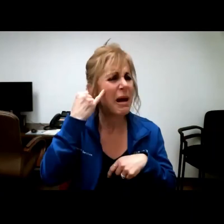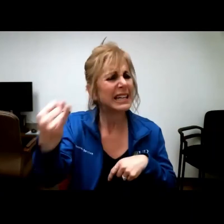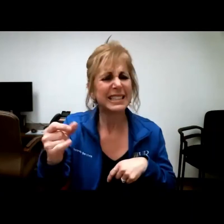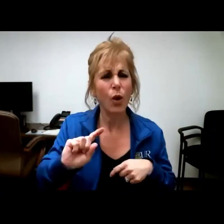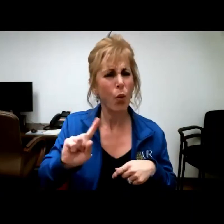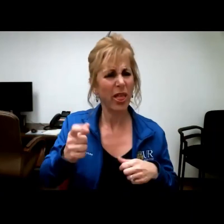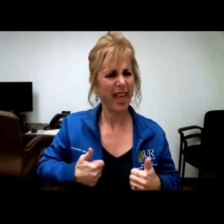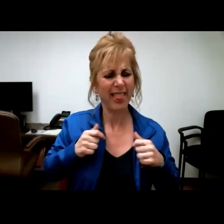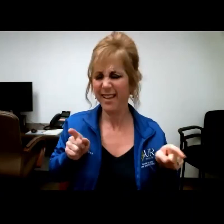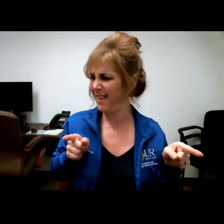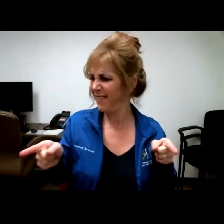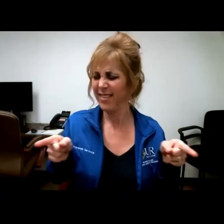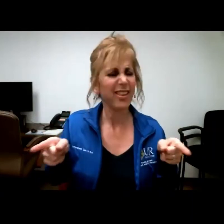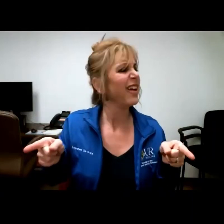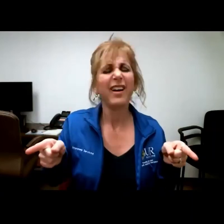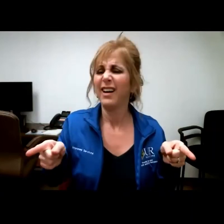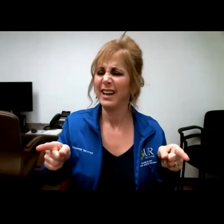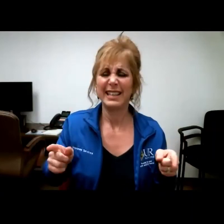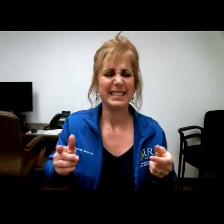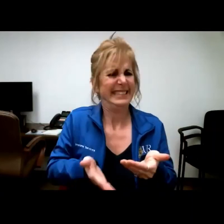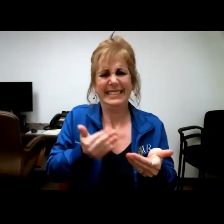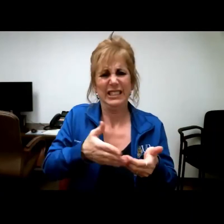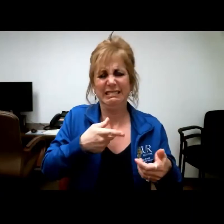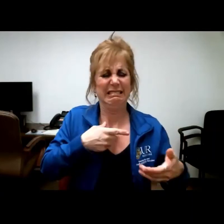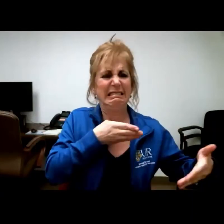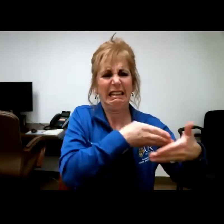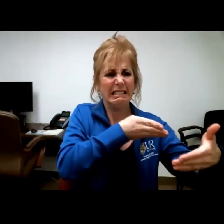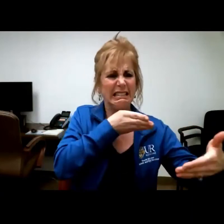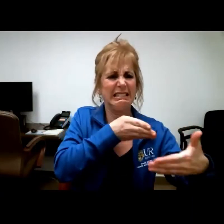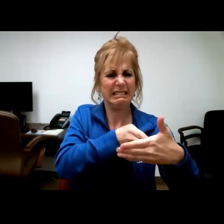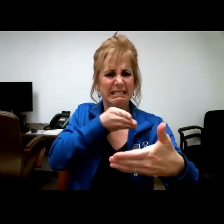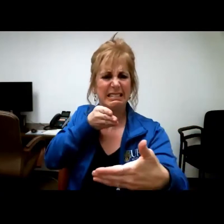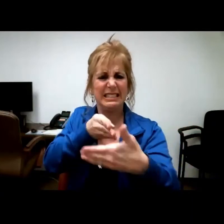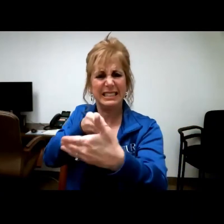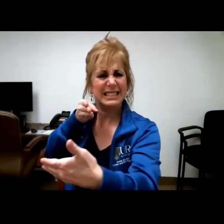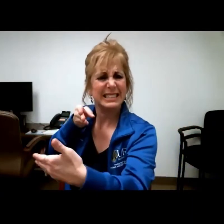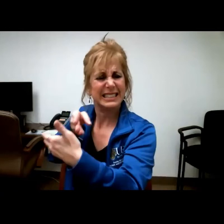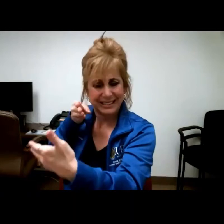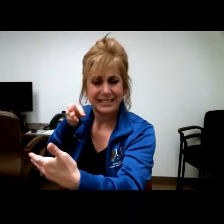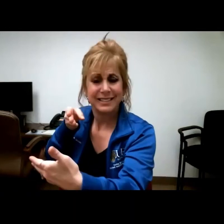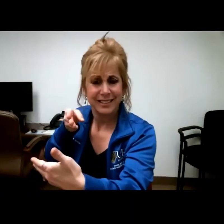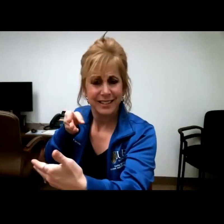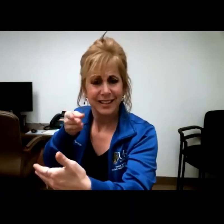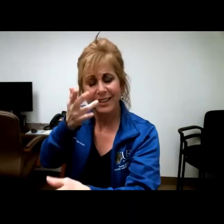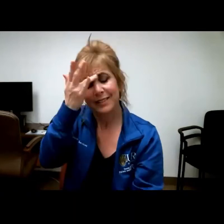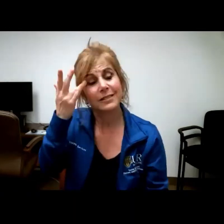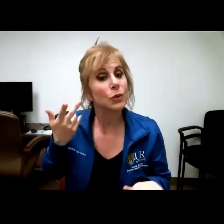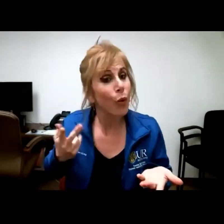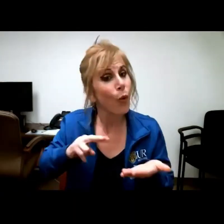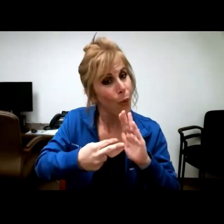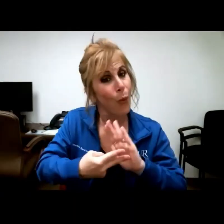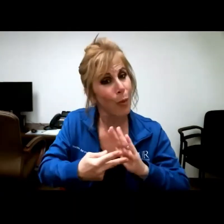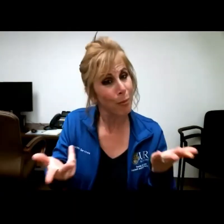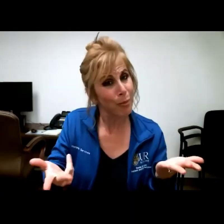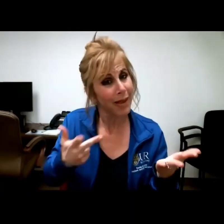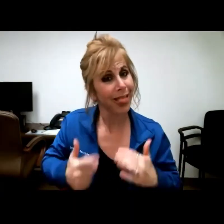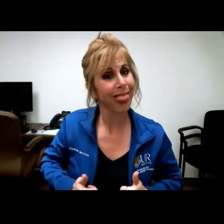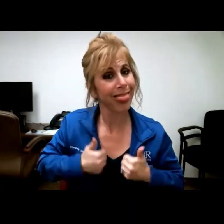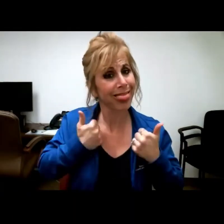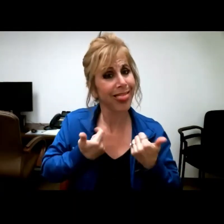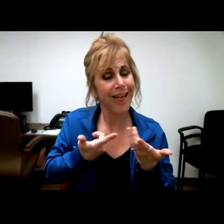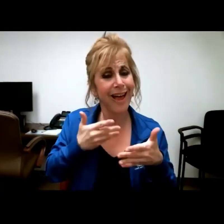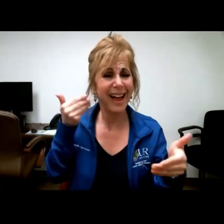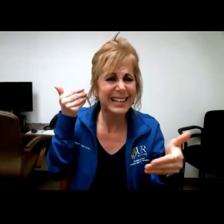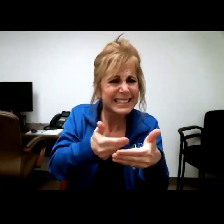to sicker and shorter lives. Structural racism is literally stealing the breath from our community. It's